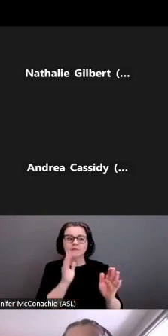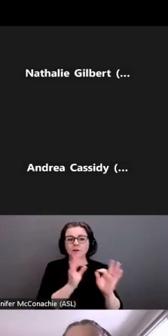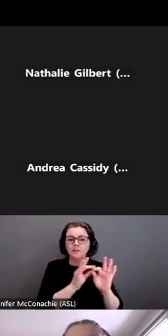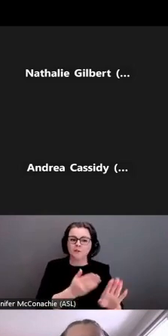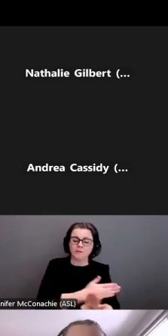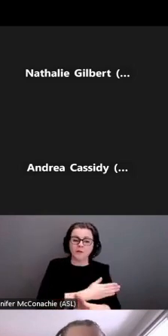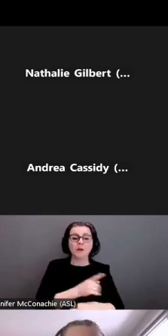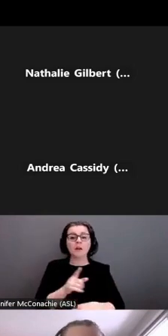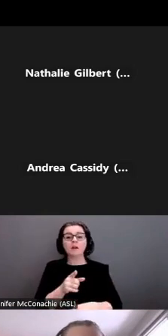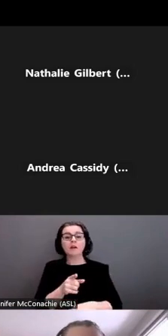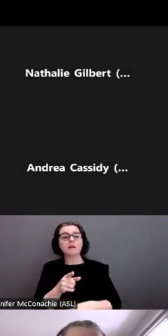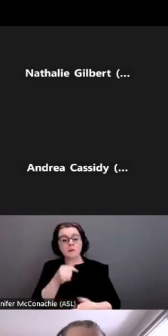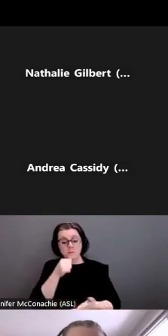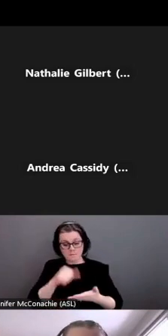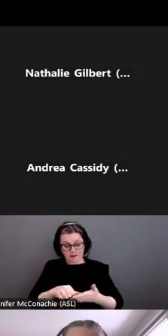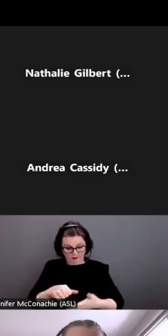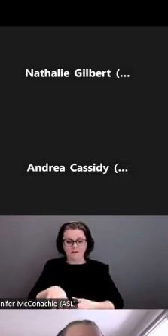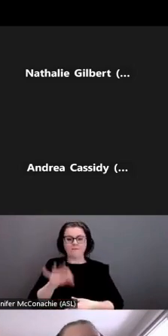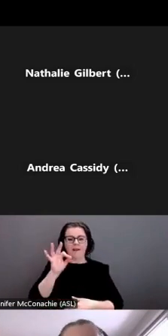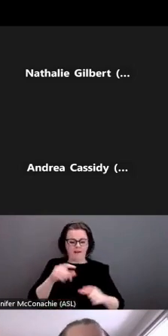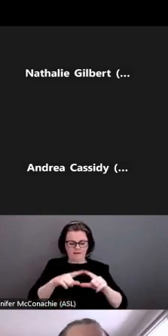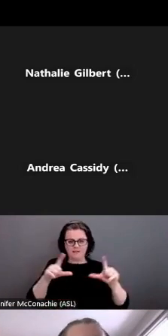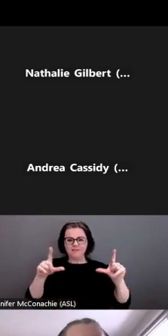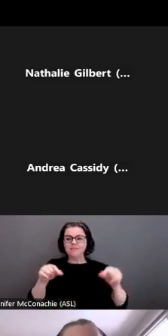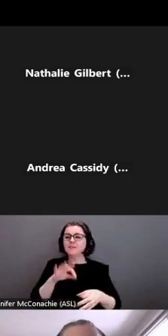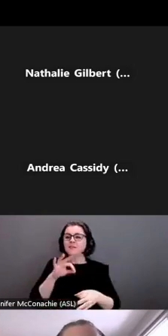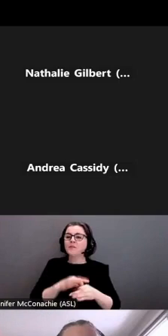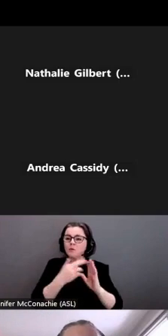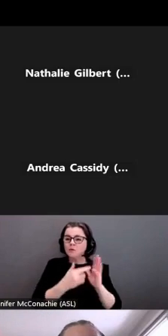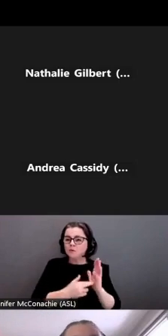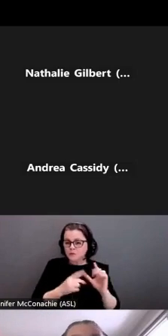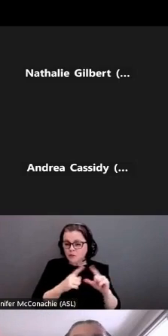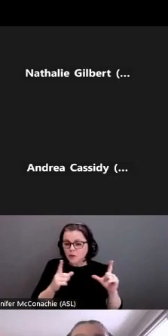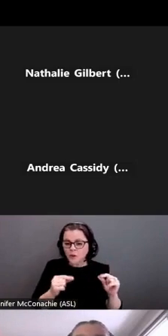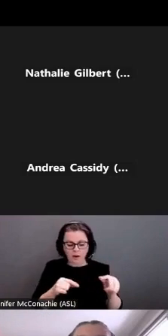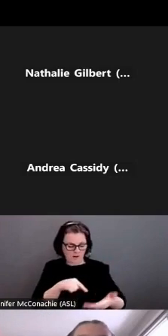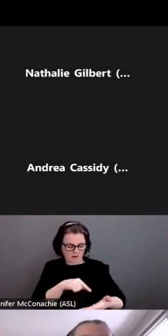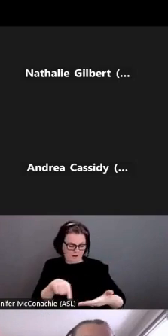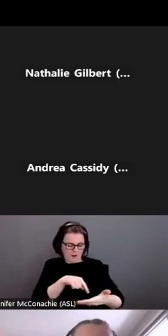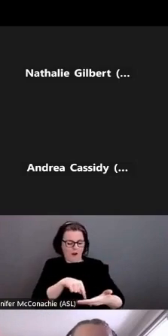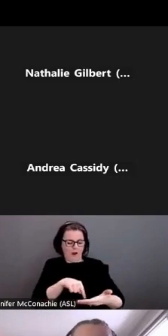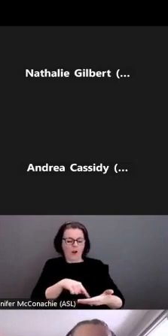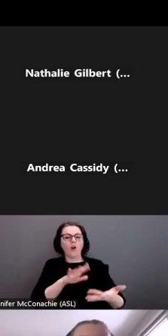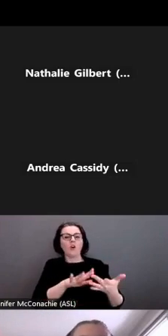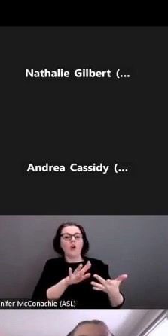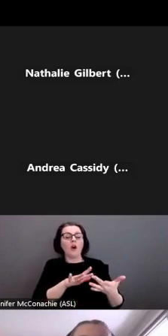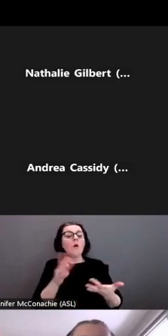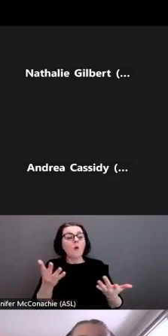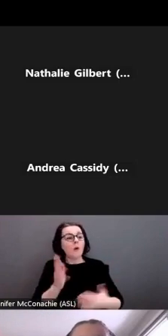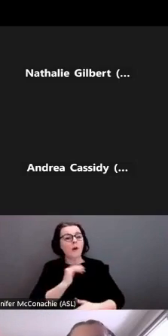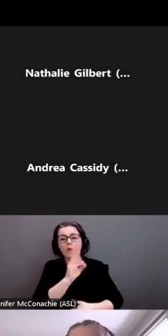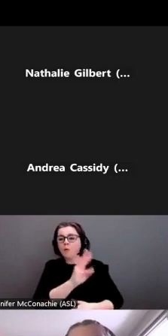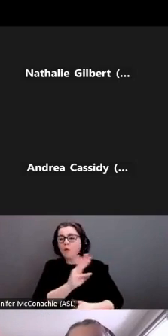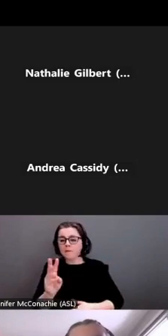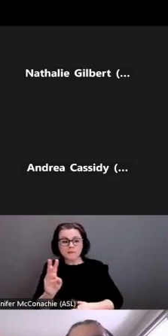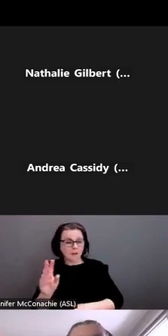mail, there'll be contact information there, or you can go to our website in order to make these arrangements to meet